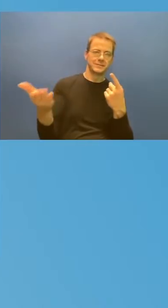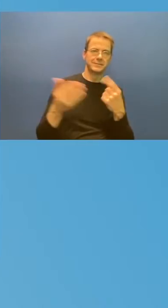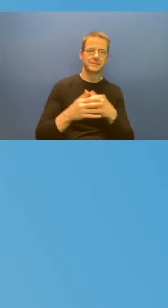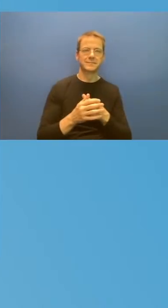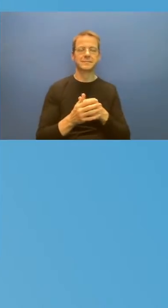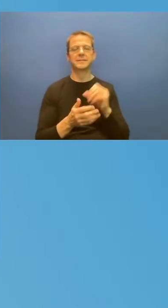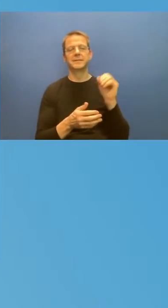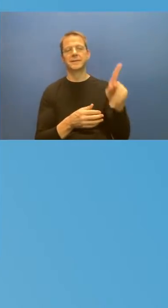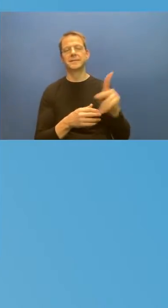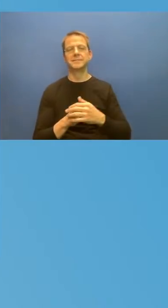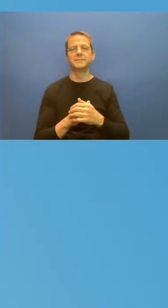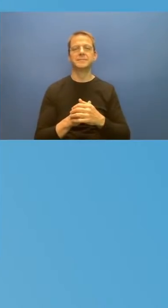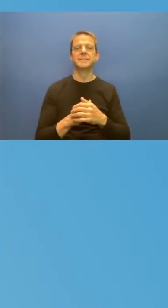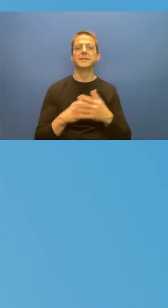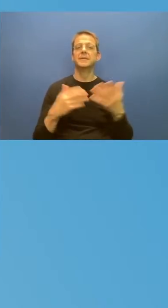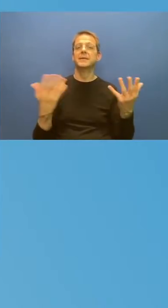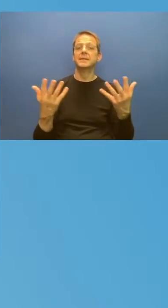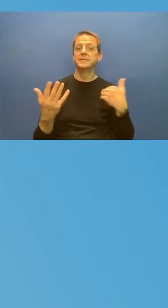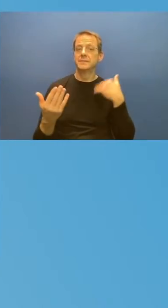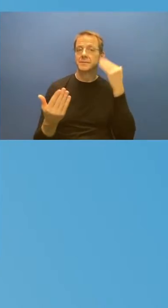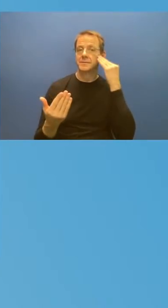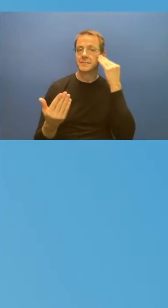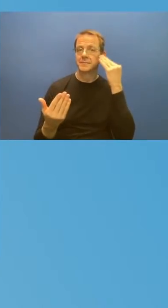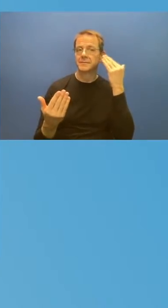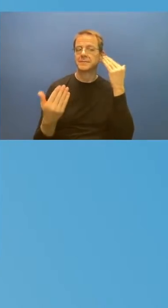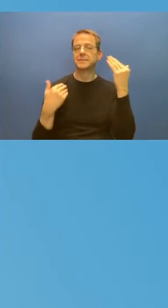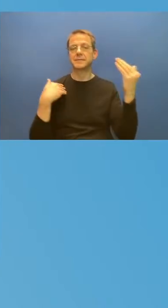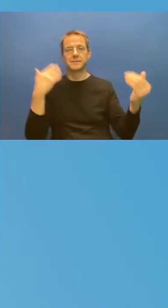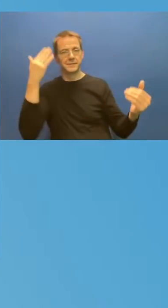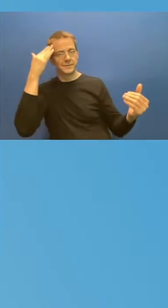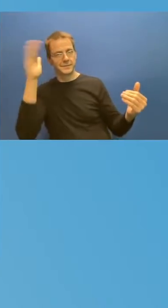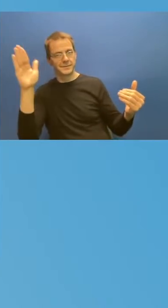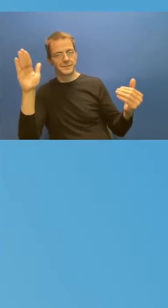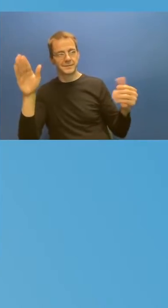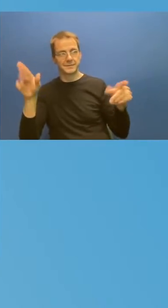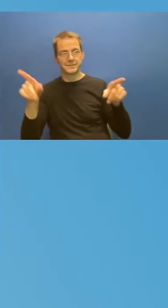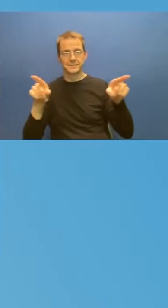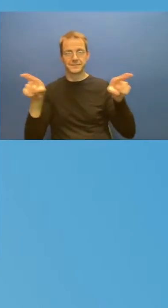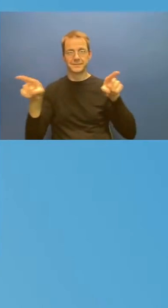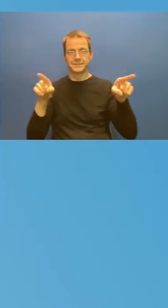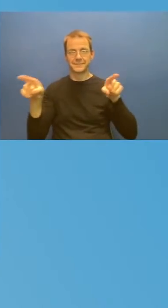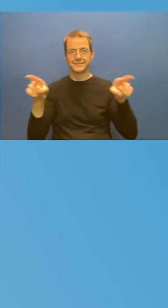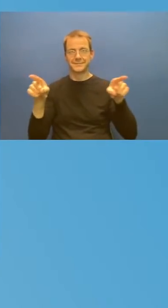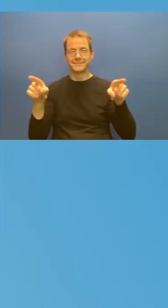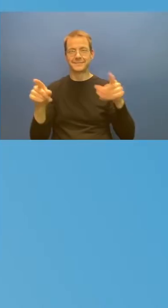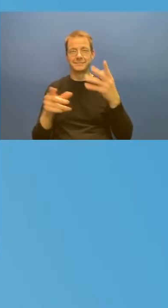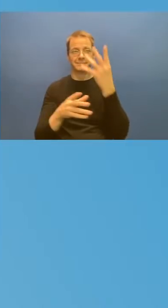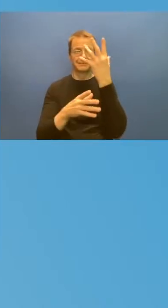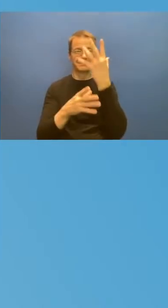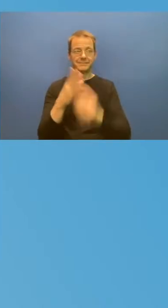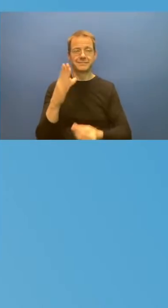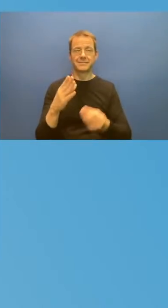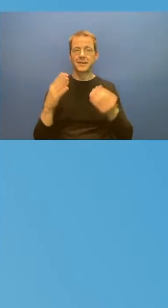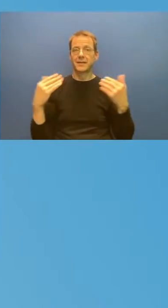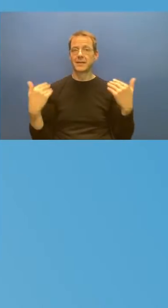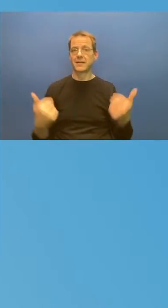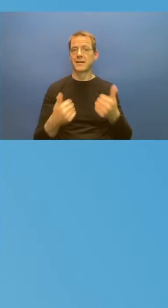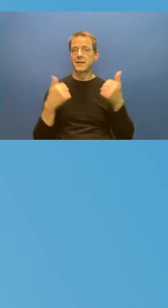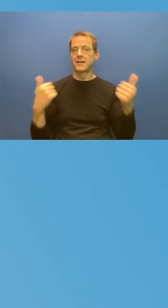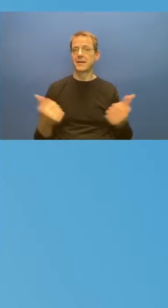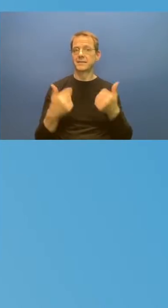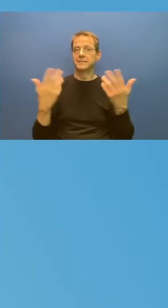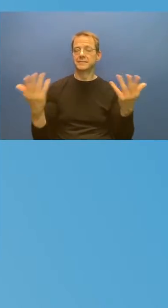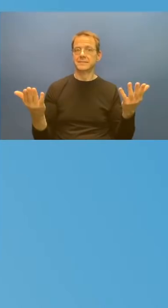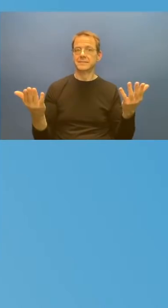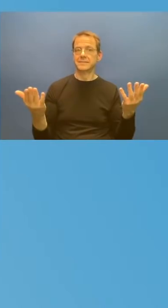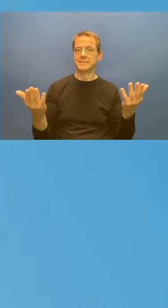And I think you've seen that play out on social media and in the news over the last 5 days, and certainly with people that have been doing COVID